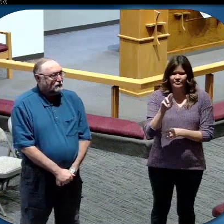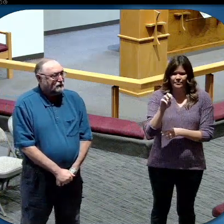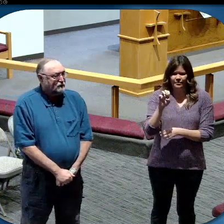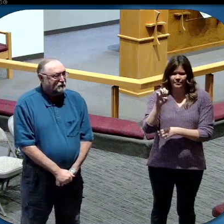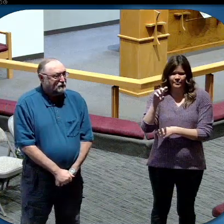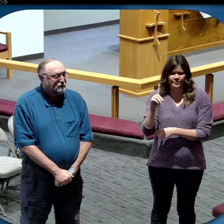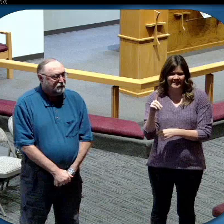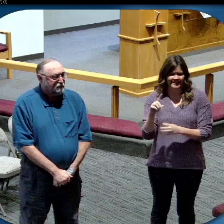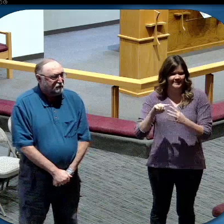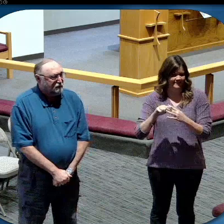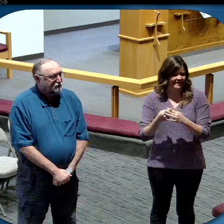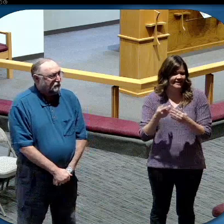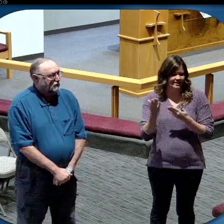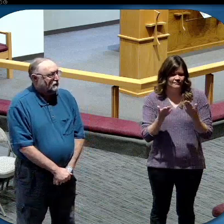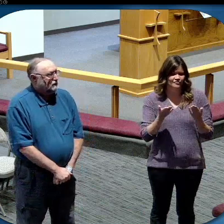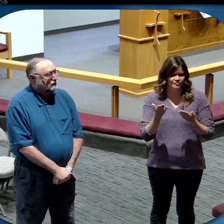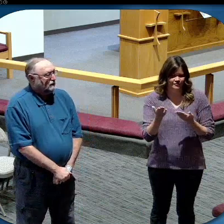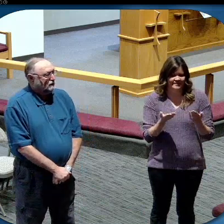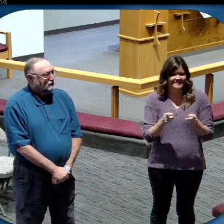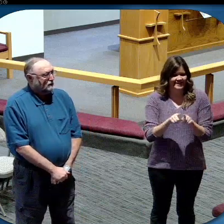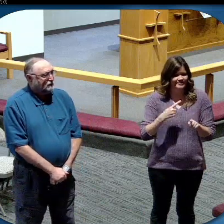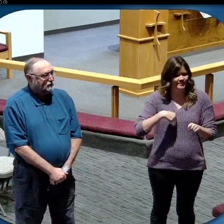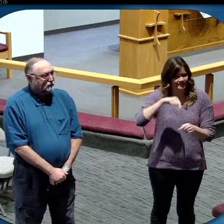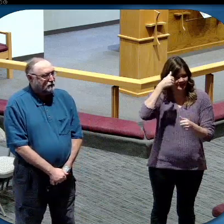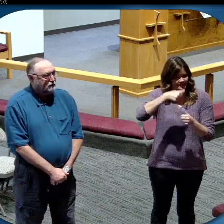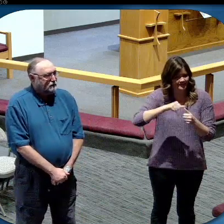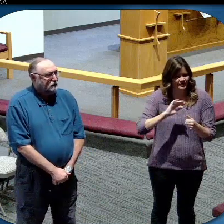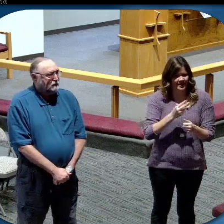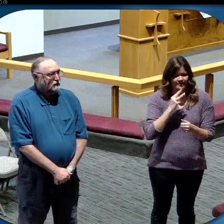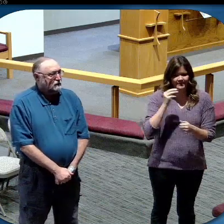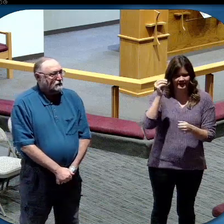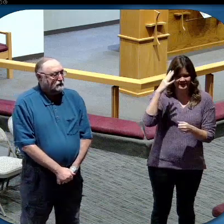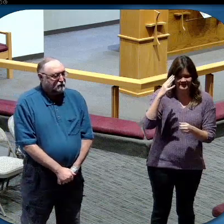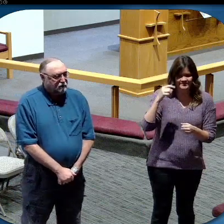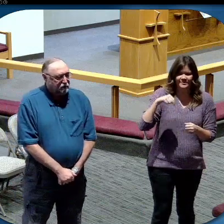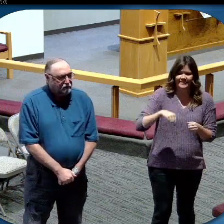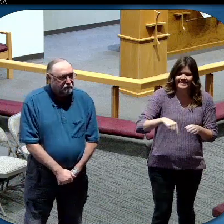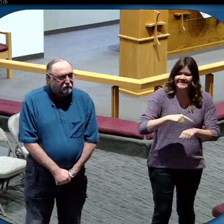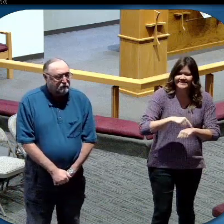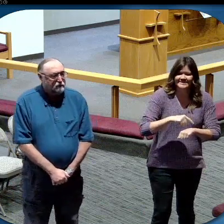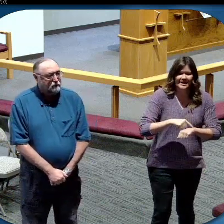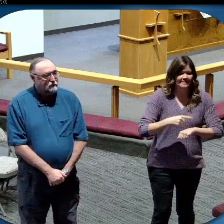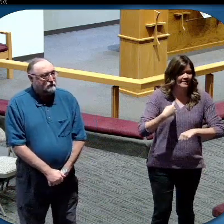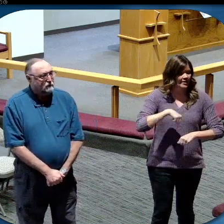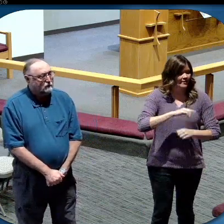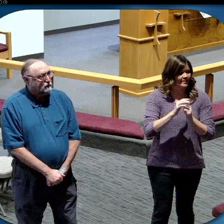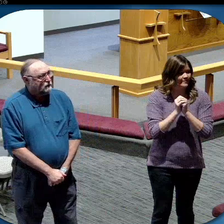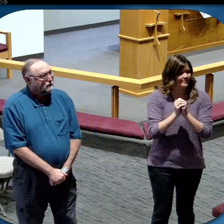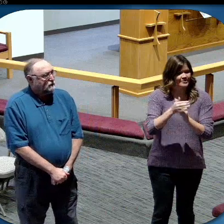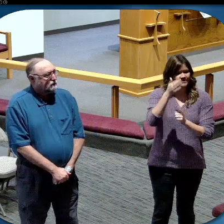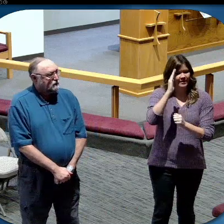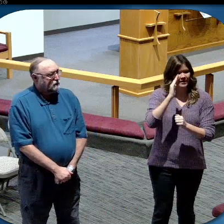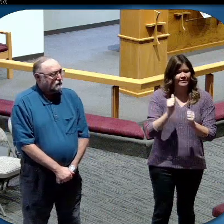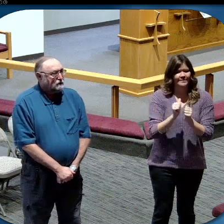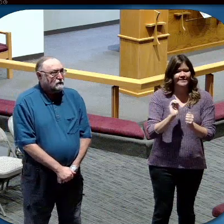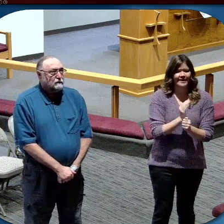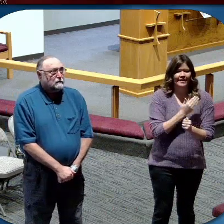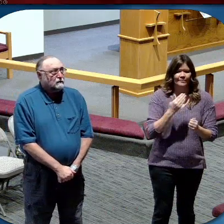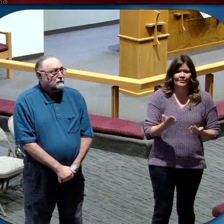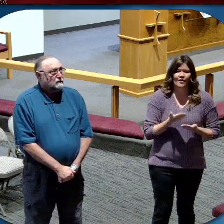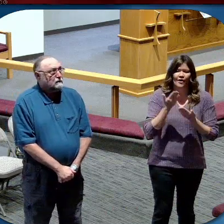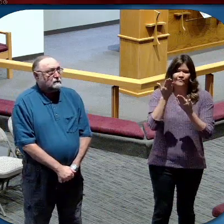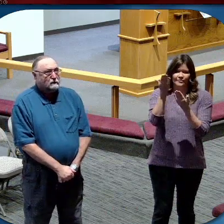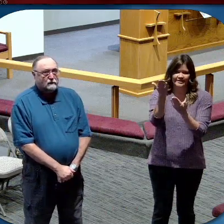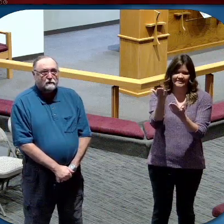the first part as we remembered our baptism. So at this time, we worship God with our tithes and our offerings.